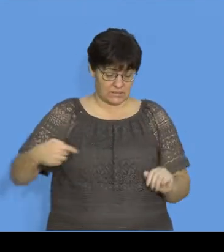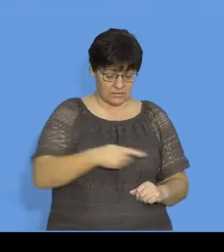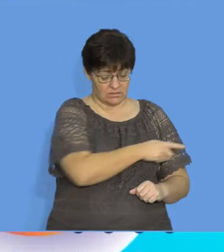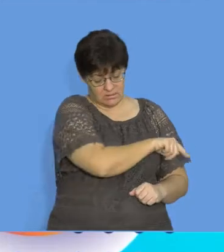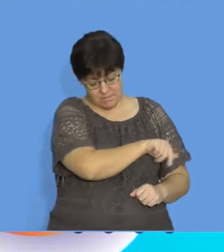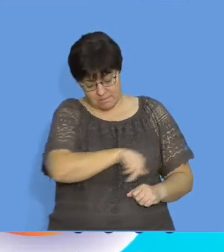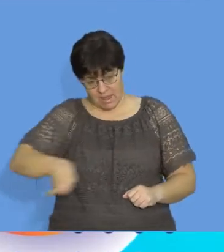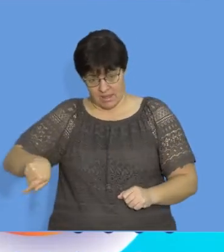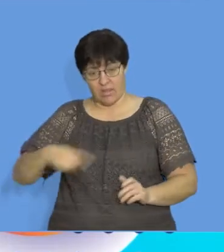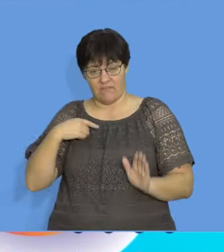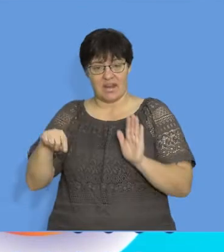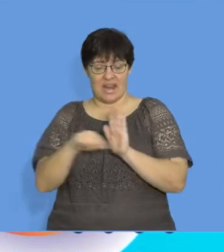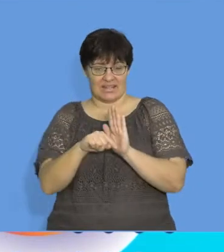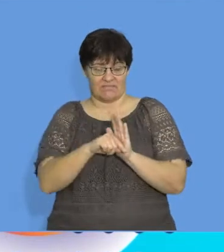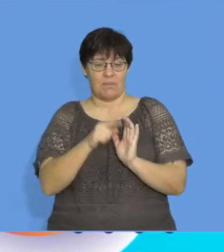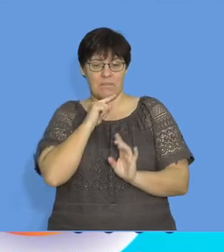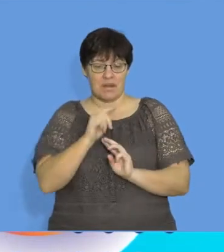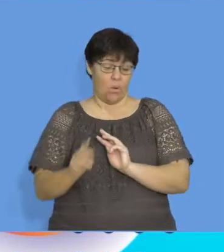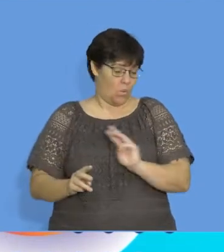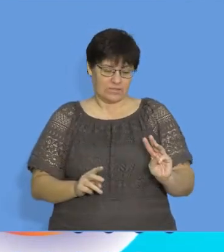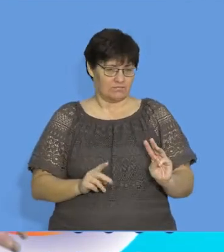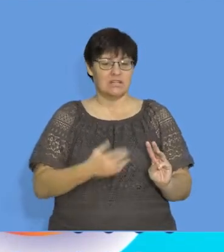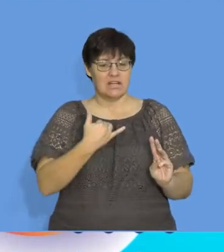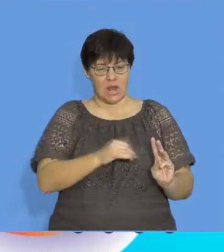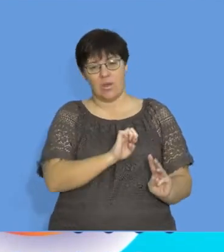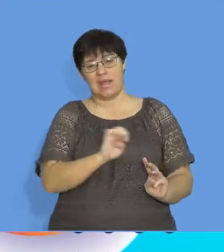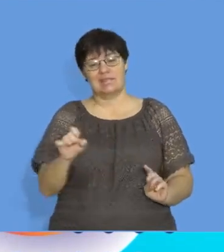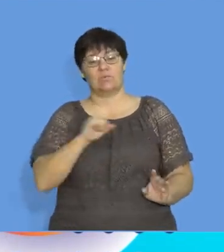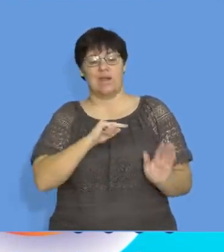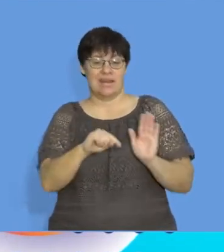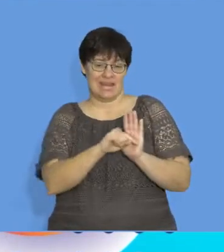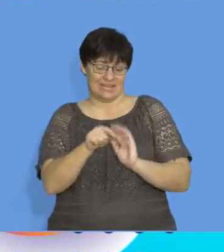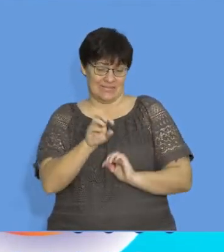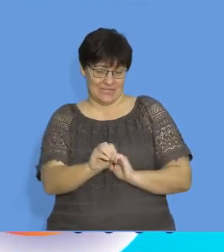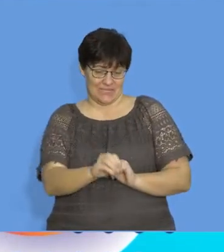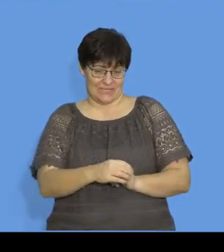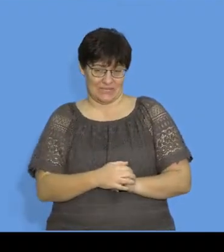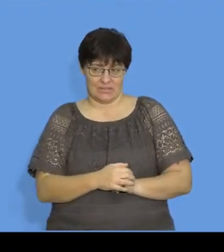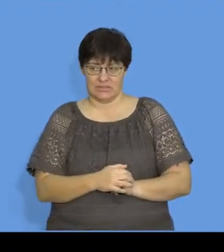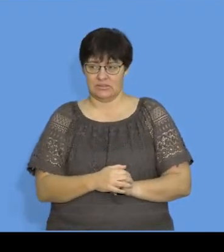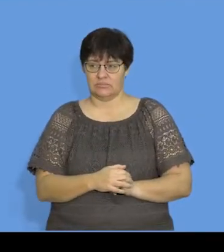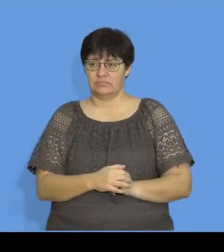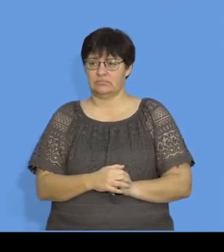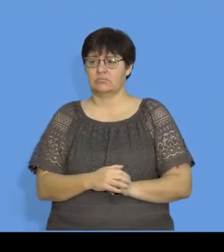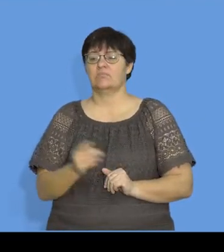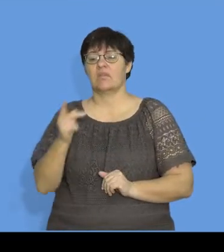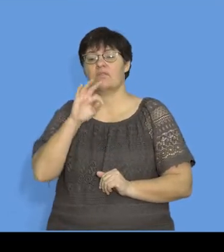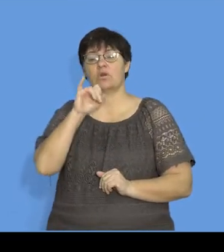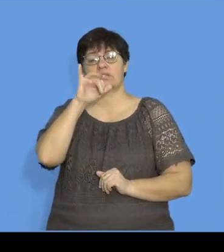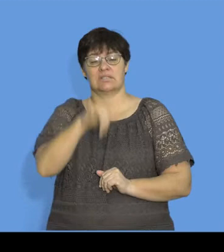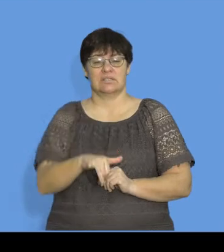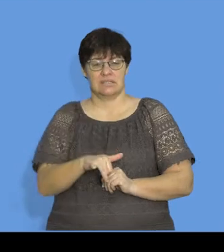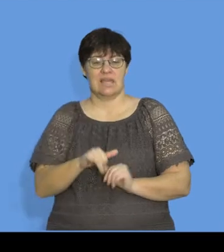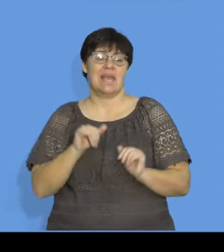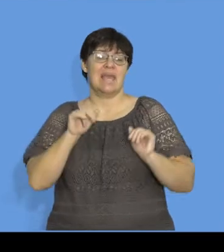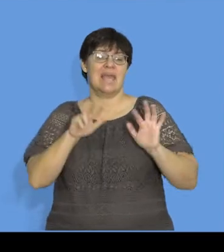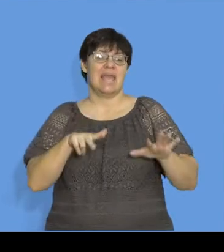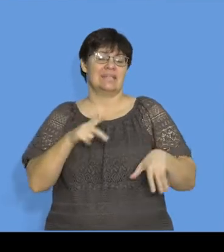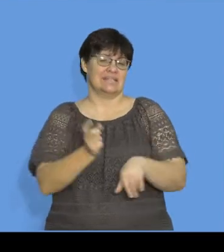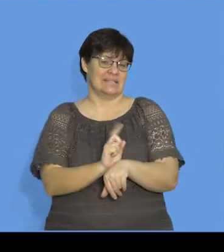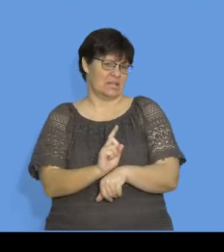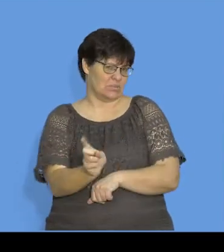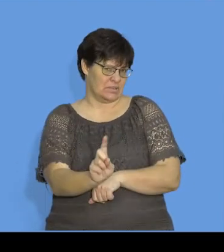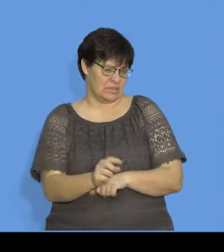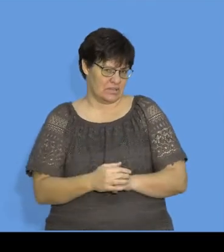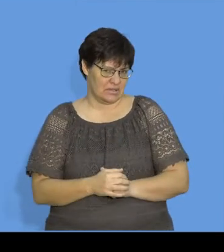value. I would ask you to go, what is his velocity at 18